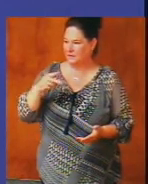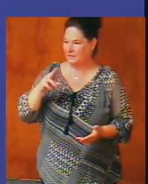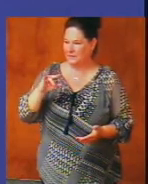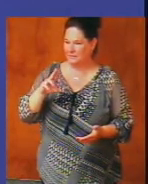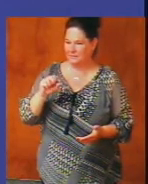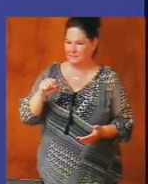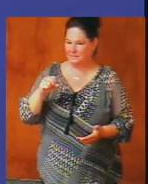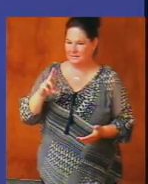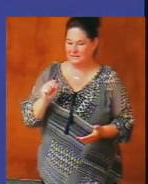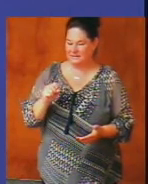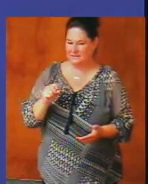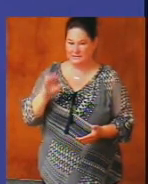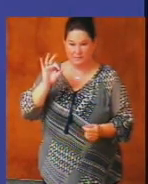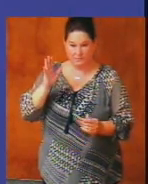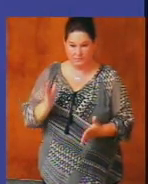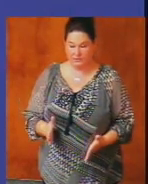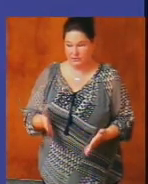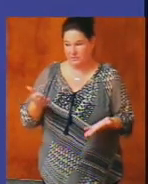preacher